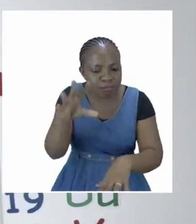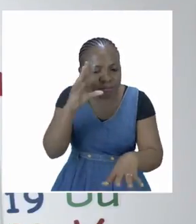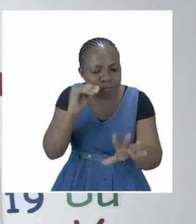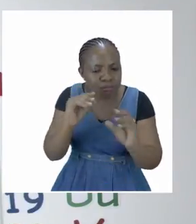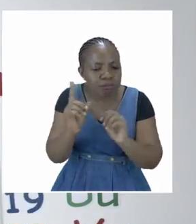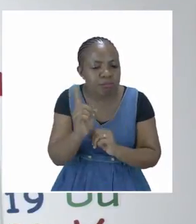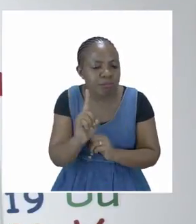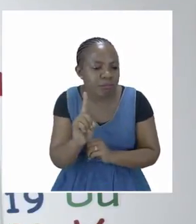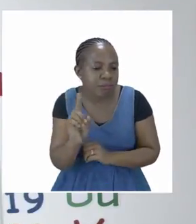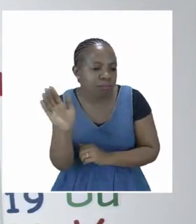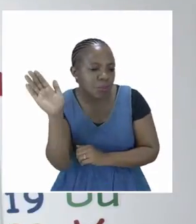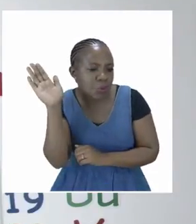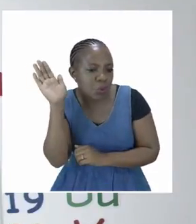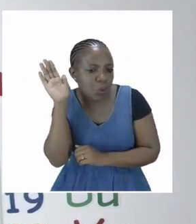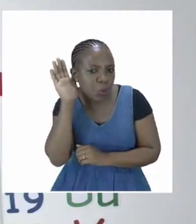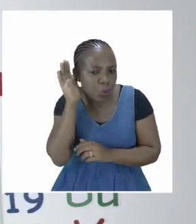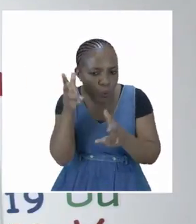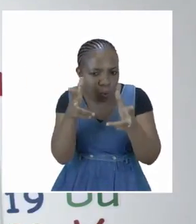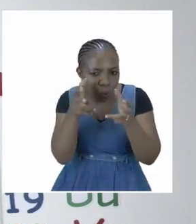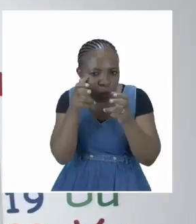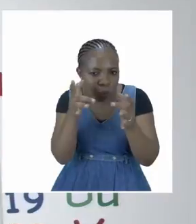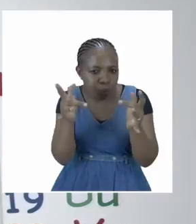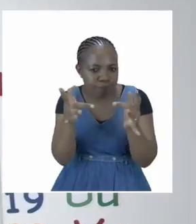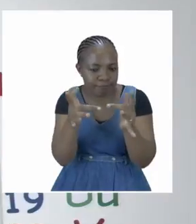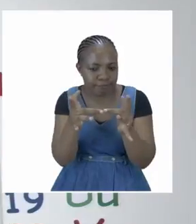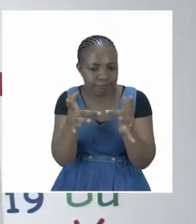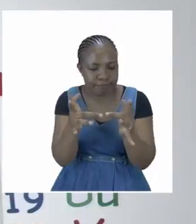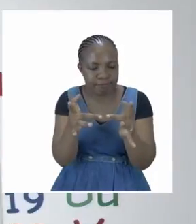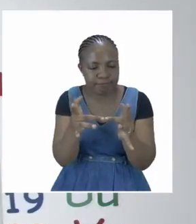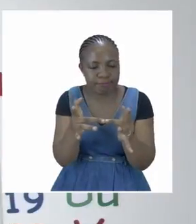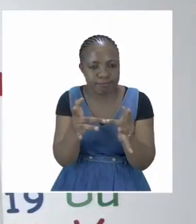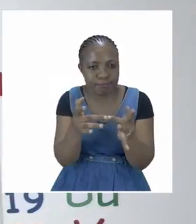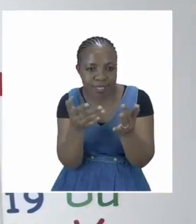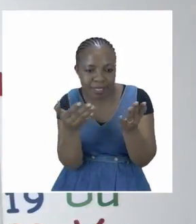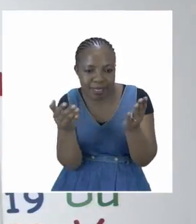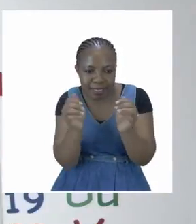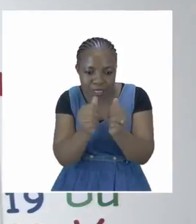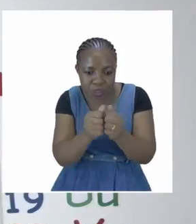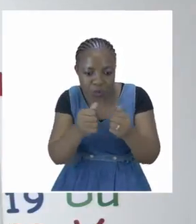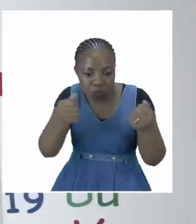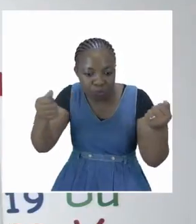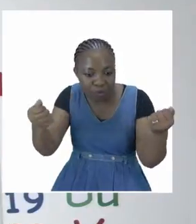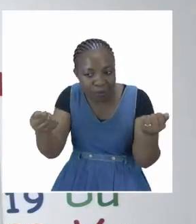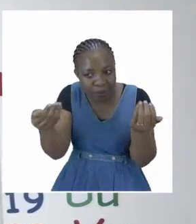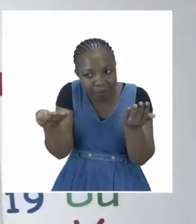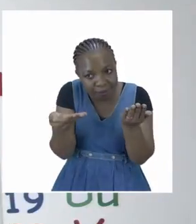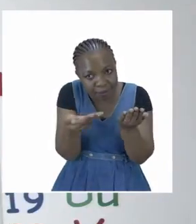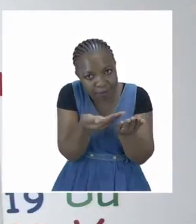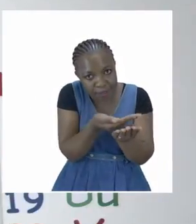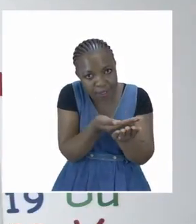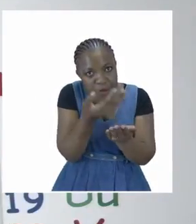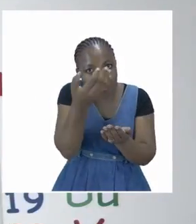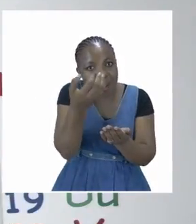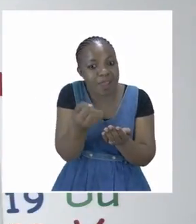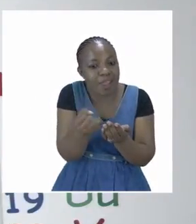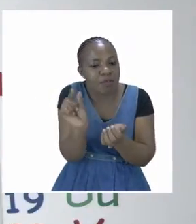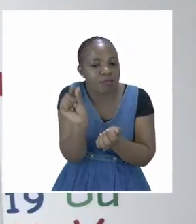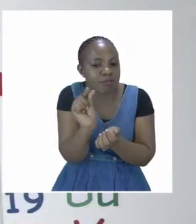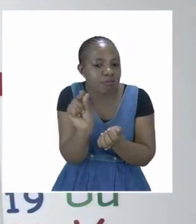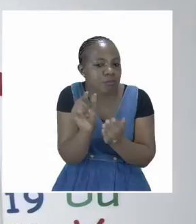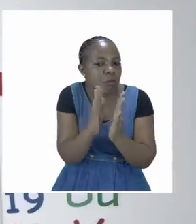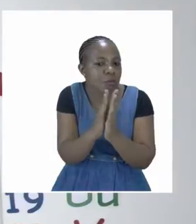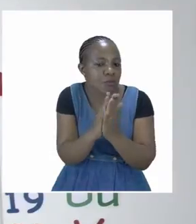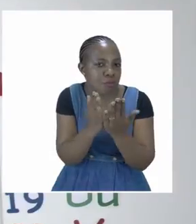or watching online. Inside the newspapers, there is an insert of the lesson